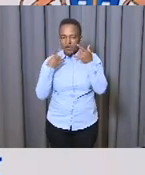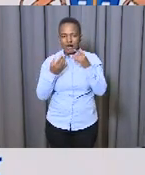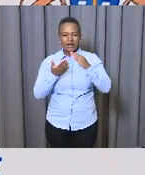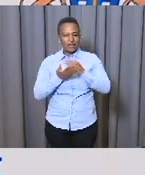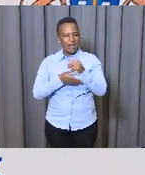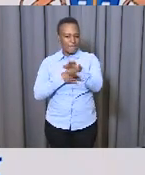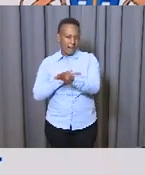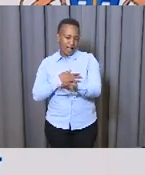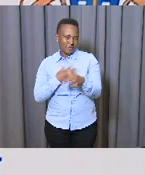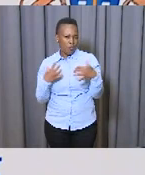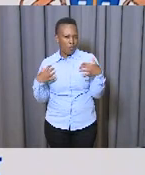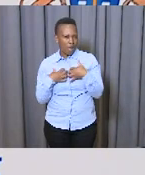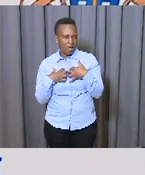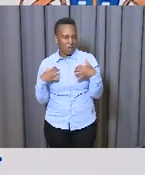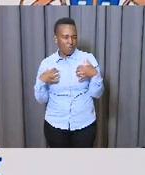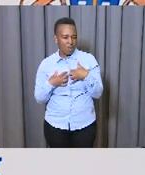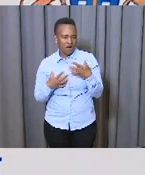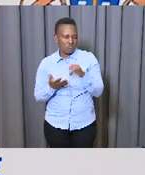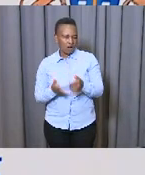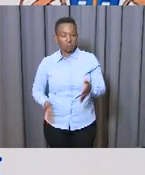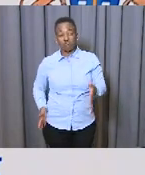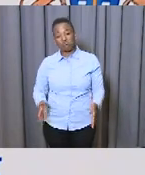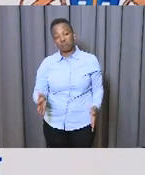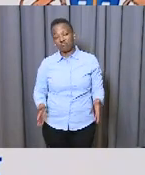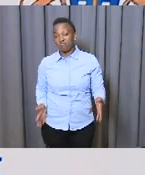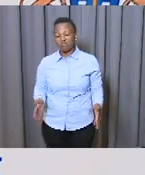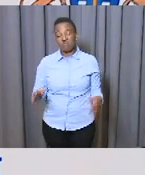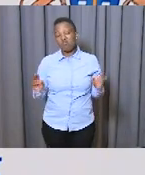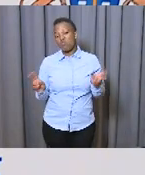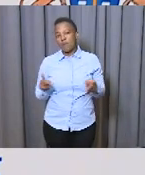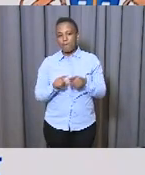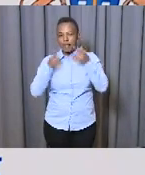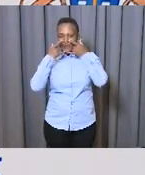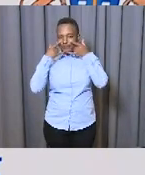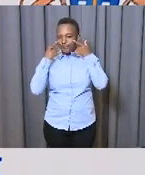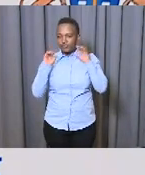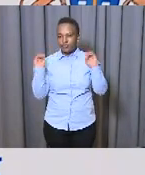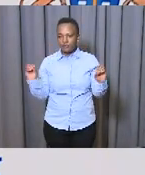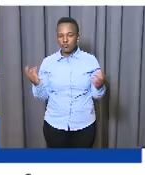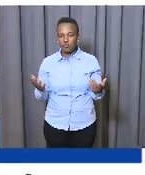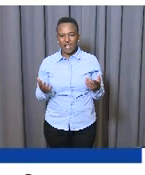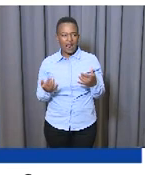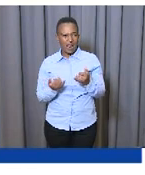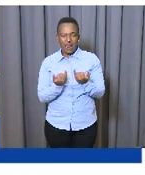worried, where people are just going about doing their business as if COVID-19 is not